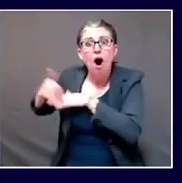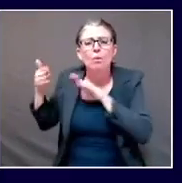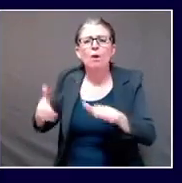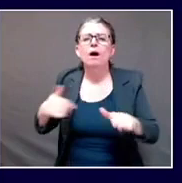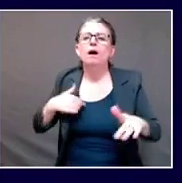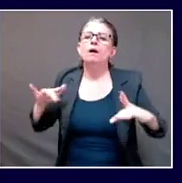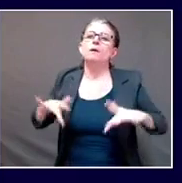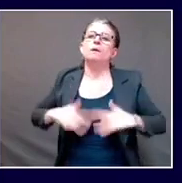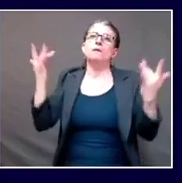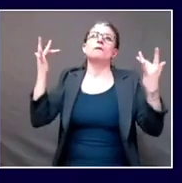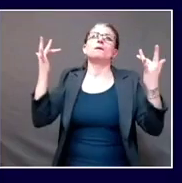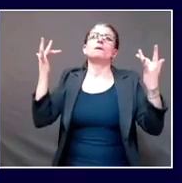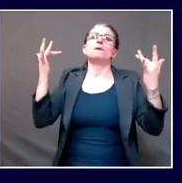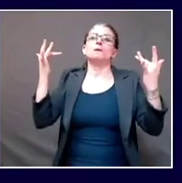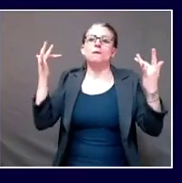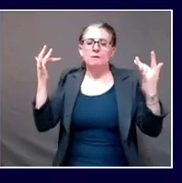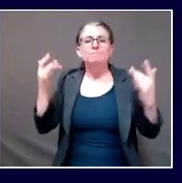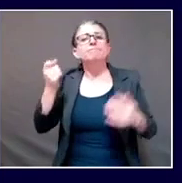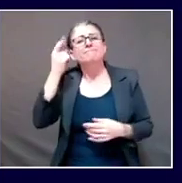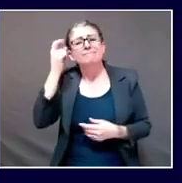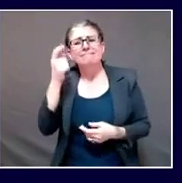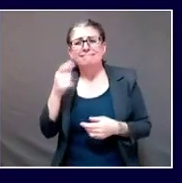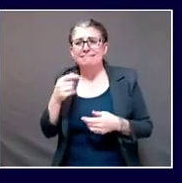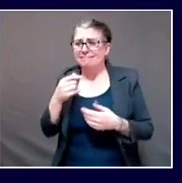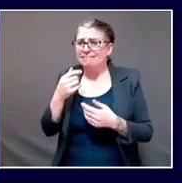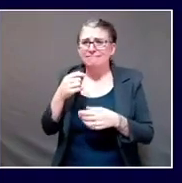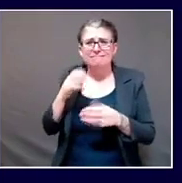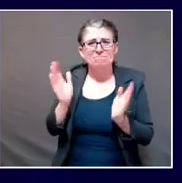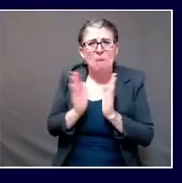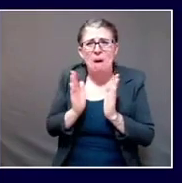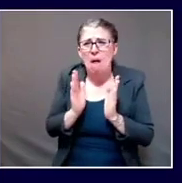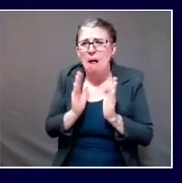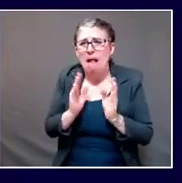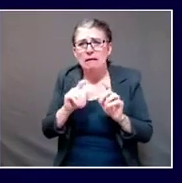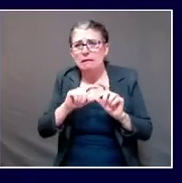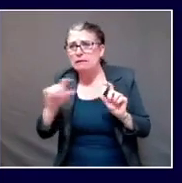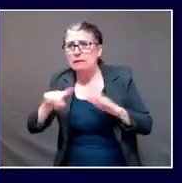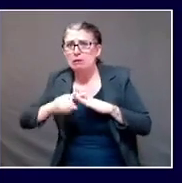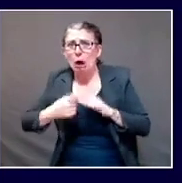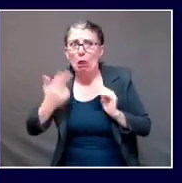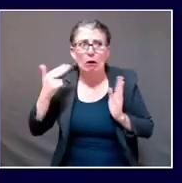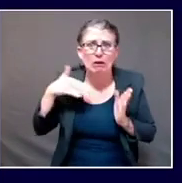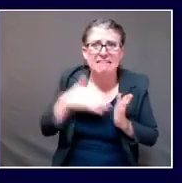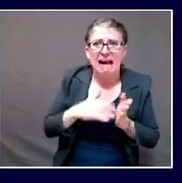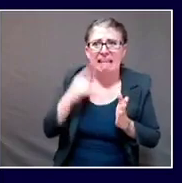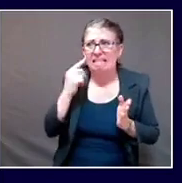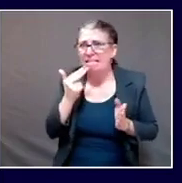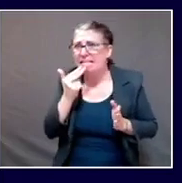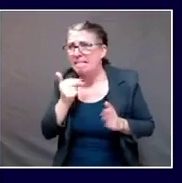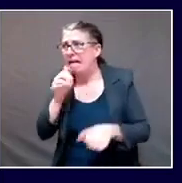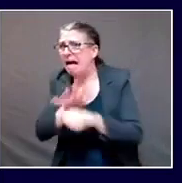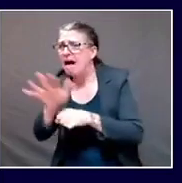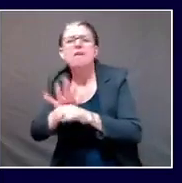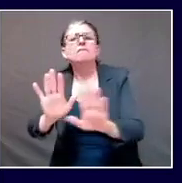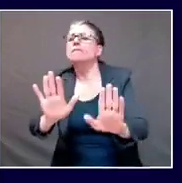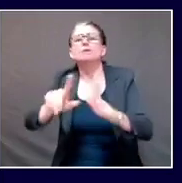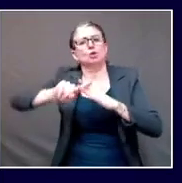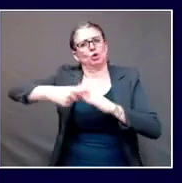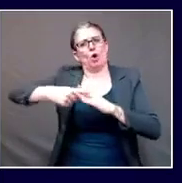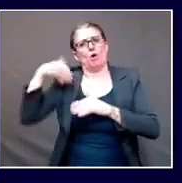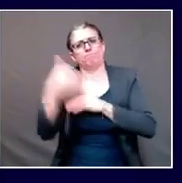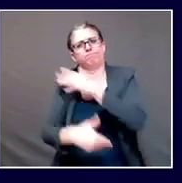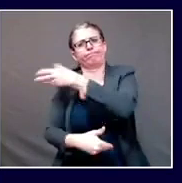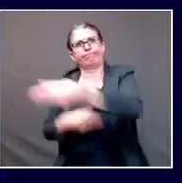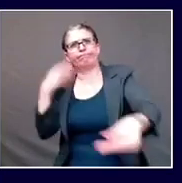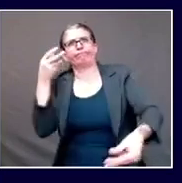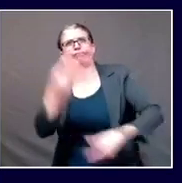Lambrew for your tireless efforts at working with so many sectors of our communities to figure